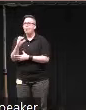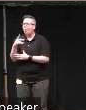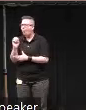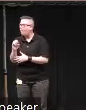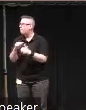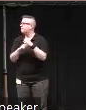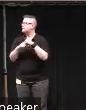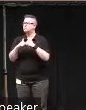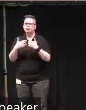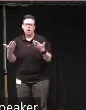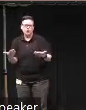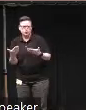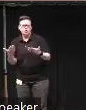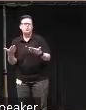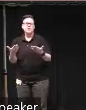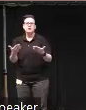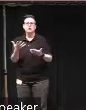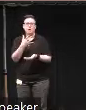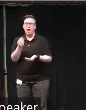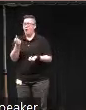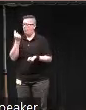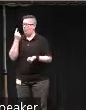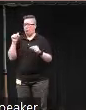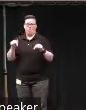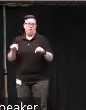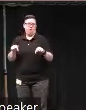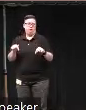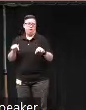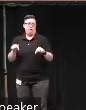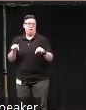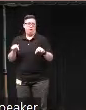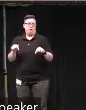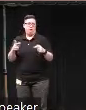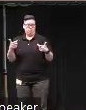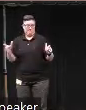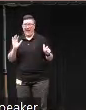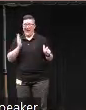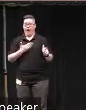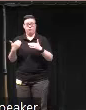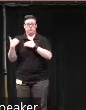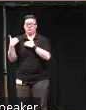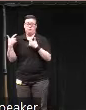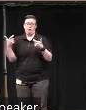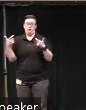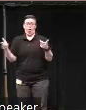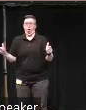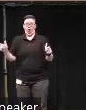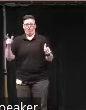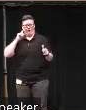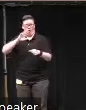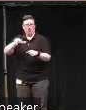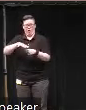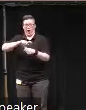structure of the department and how large our responsibility is regionally, and how large